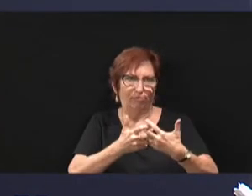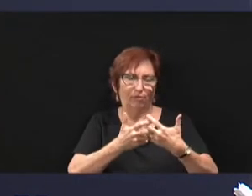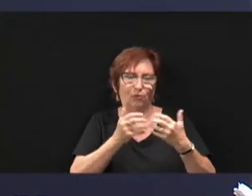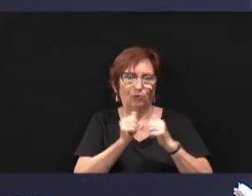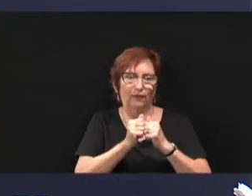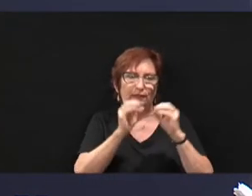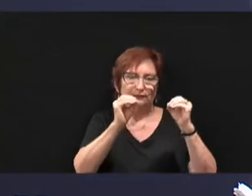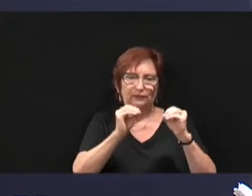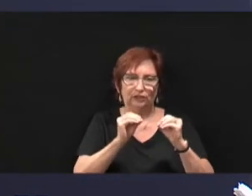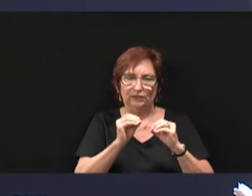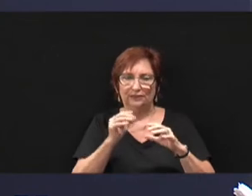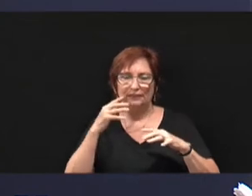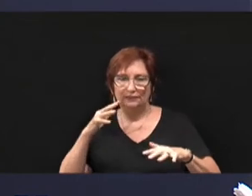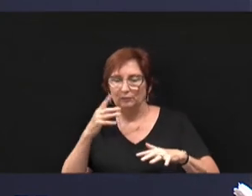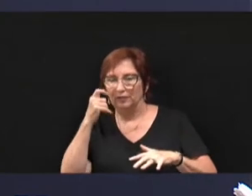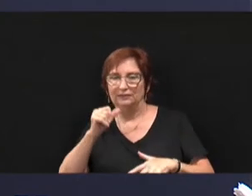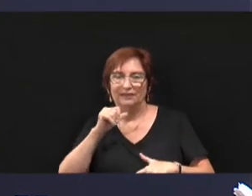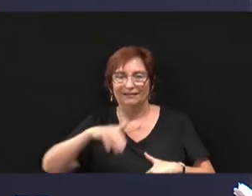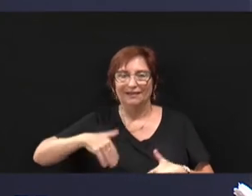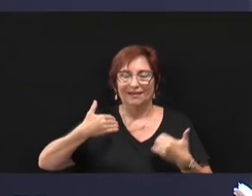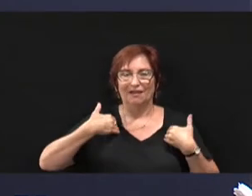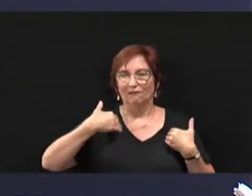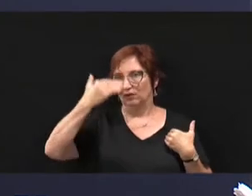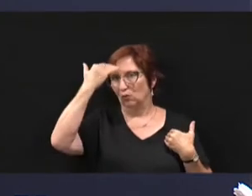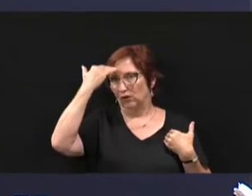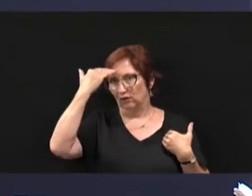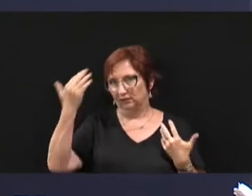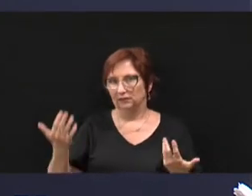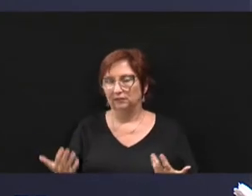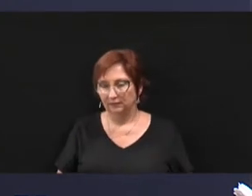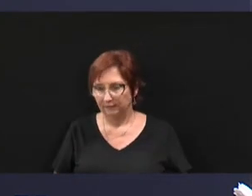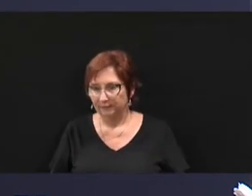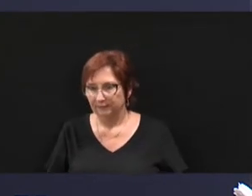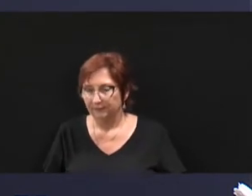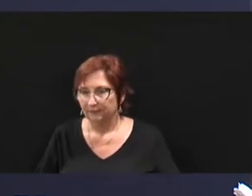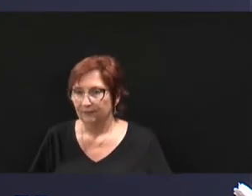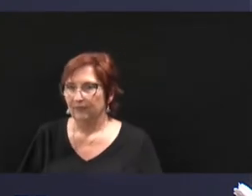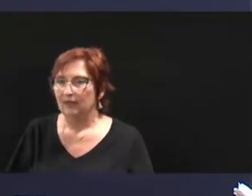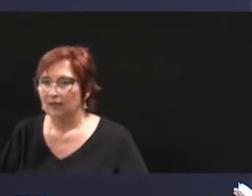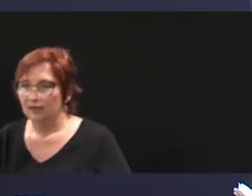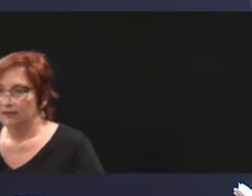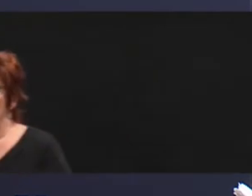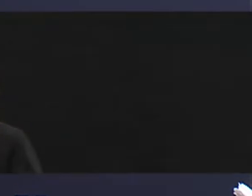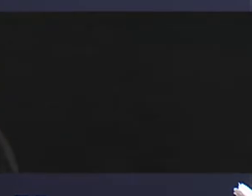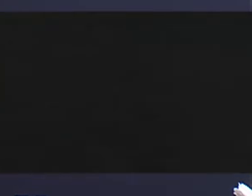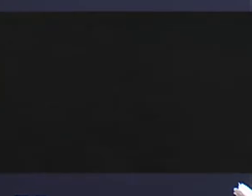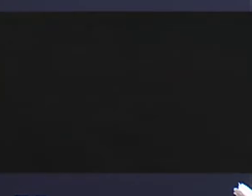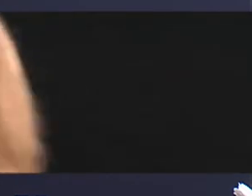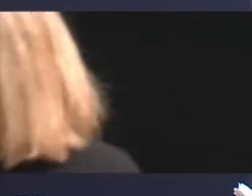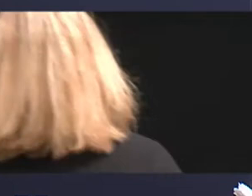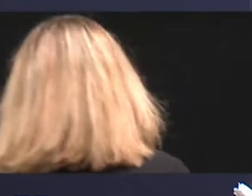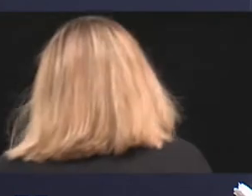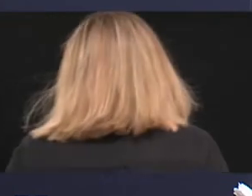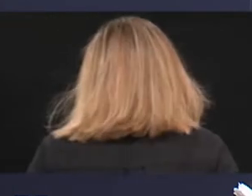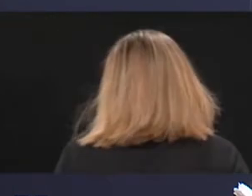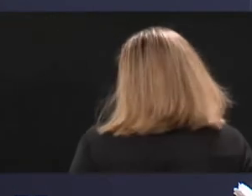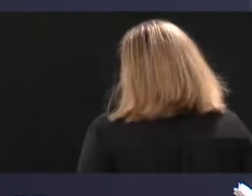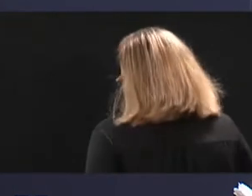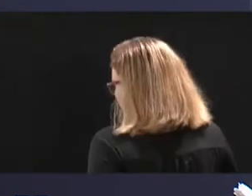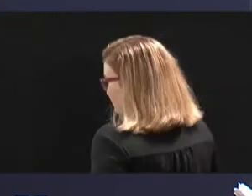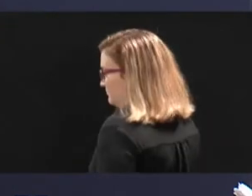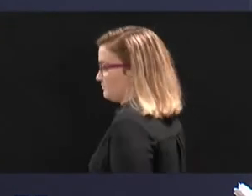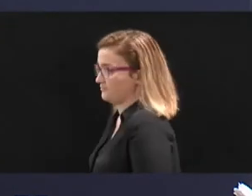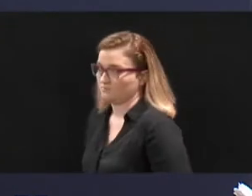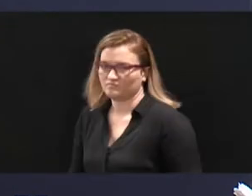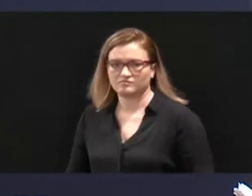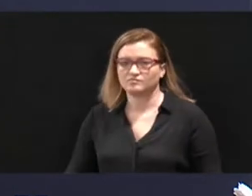phonemic awareness yet. You're going to spend more time on phonemic awareness. Okay? Now, you guys have not